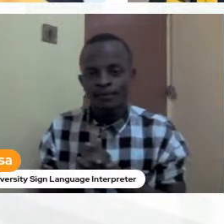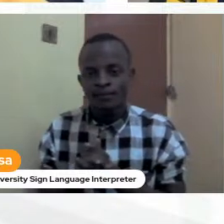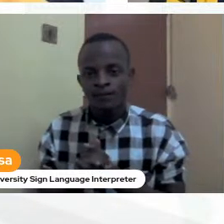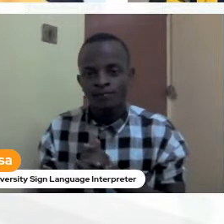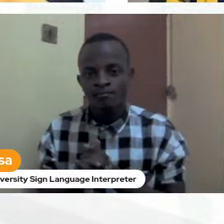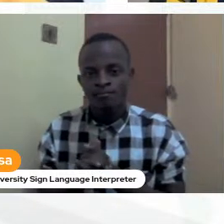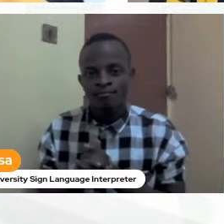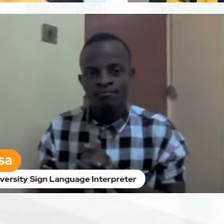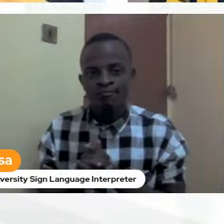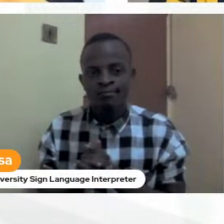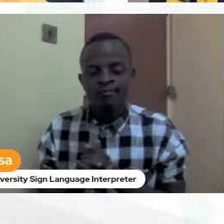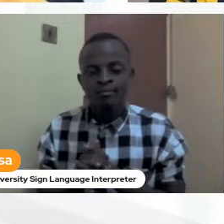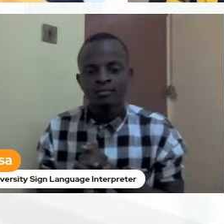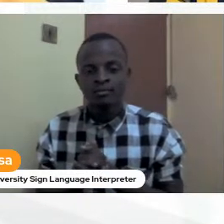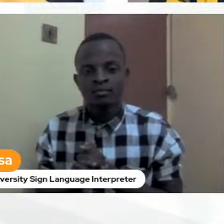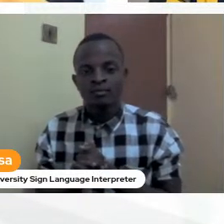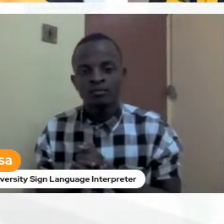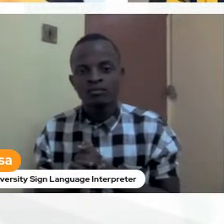the